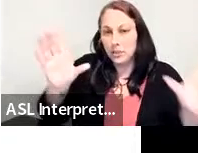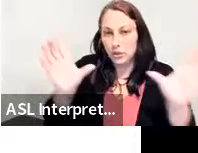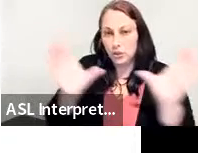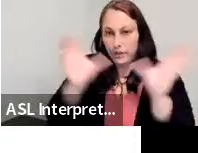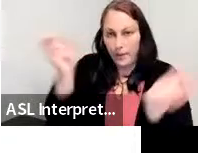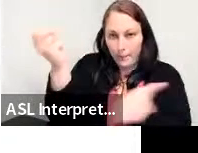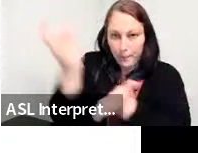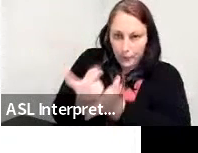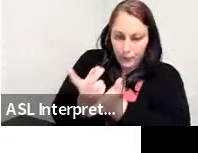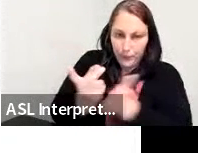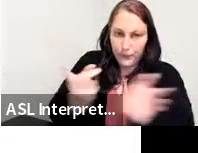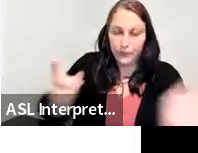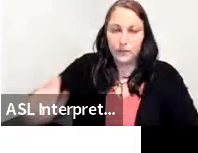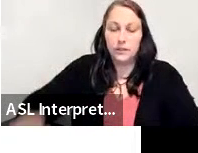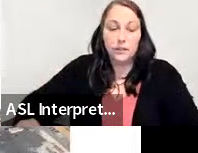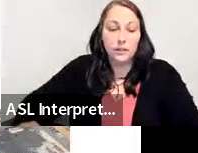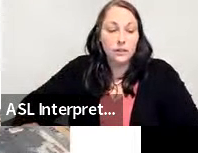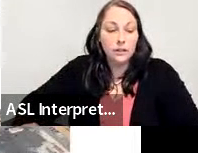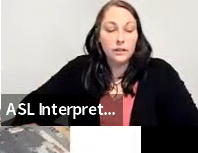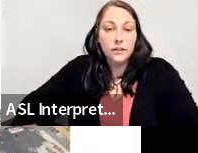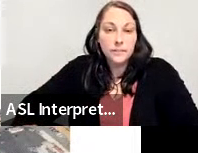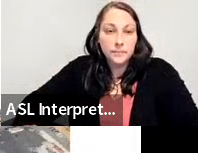You can go to the next slide, please.